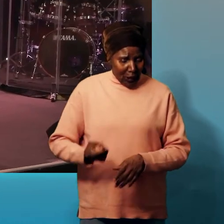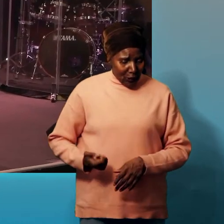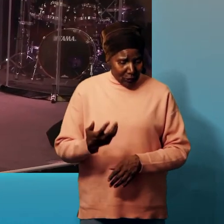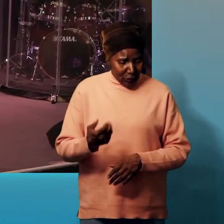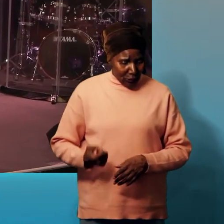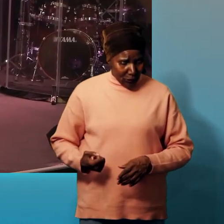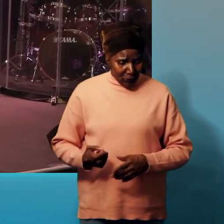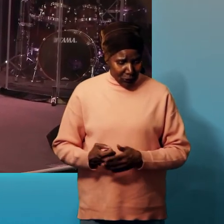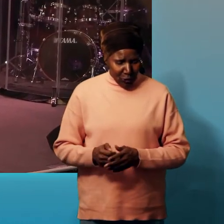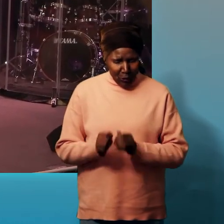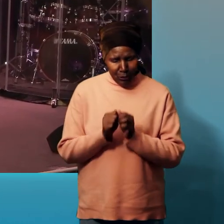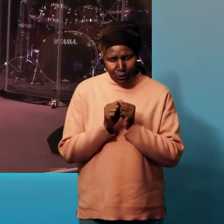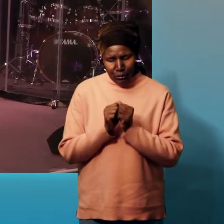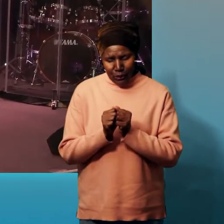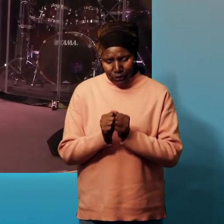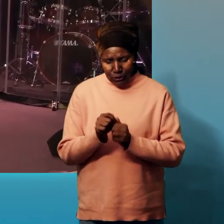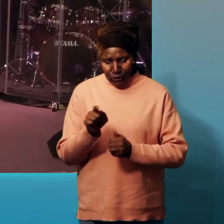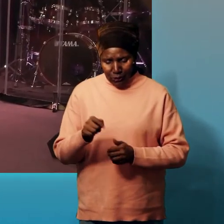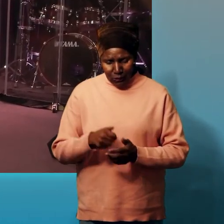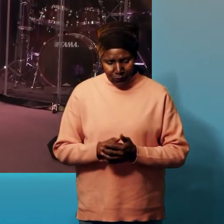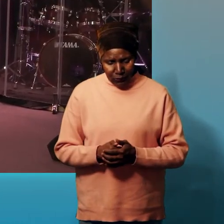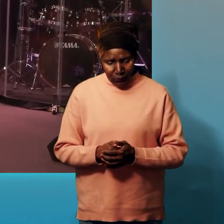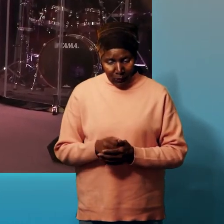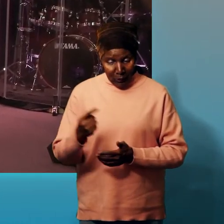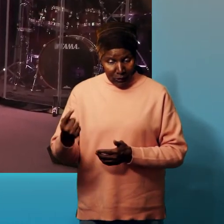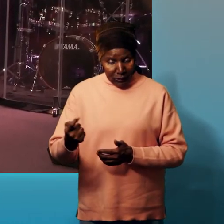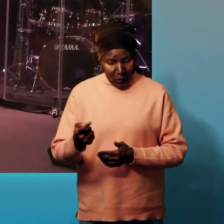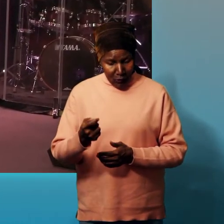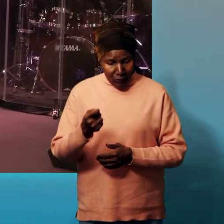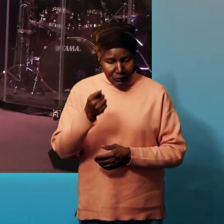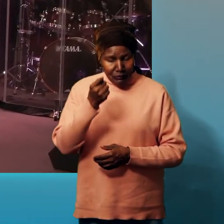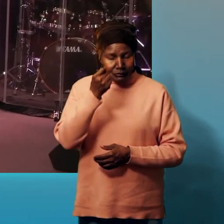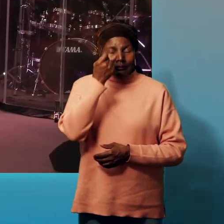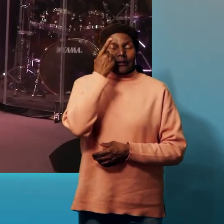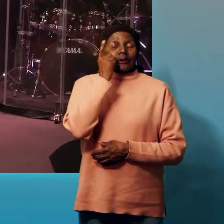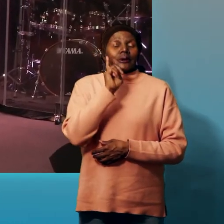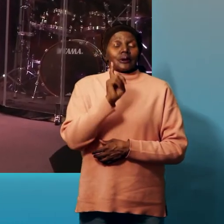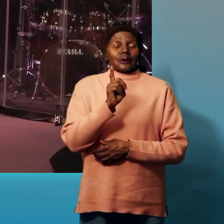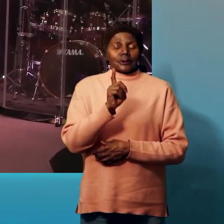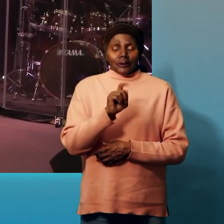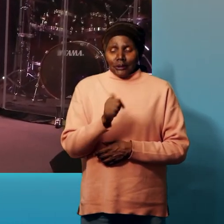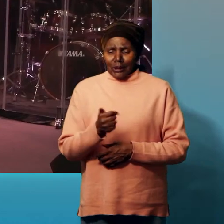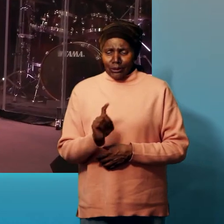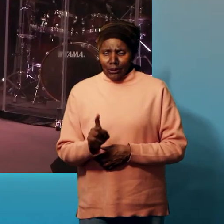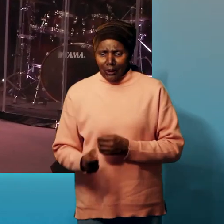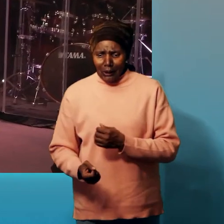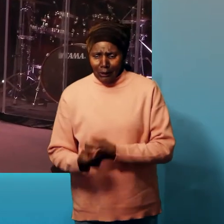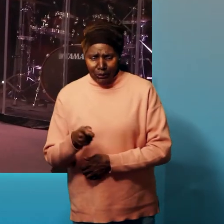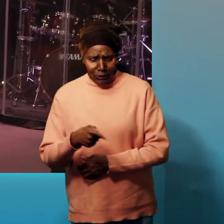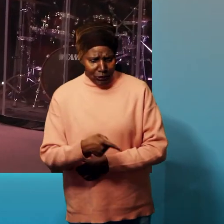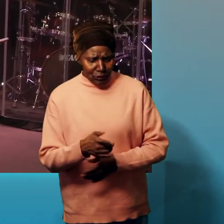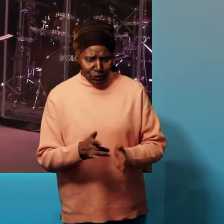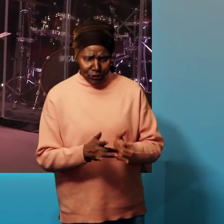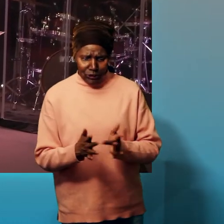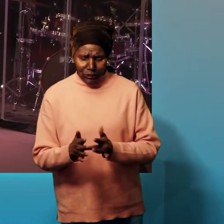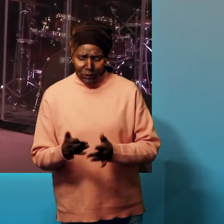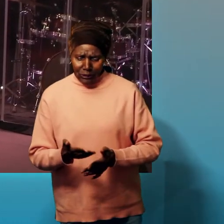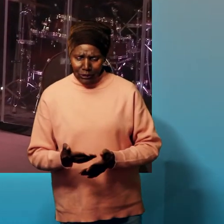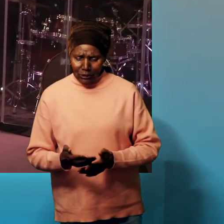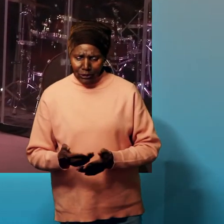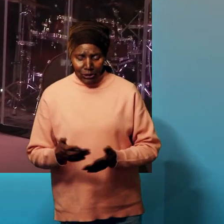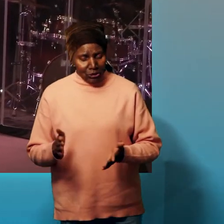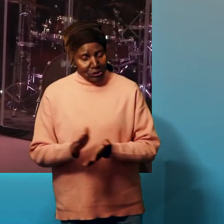something very precious to her. But she had had a revelation of what was to happen, what was to come. And so she was happy to break that